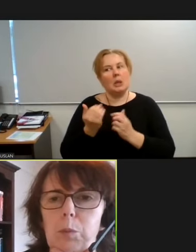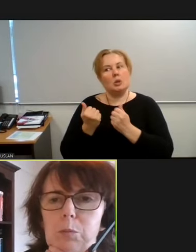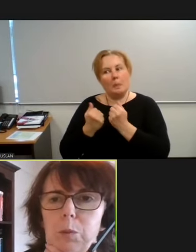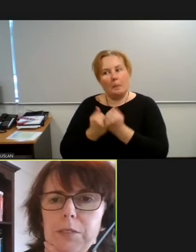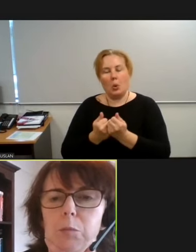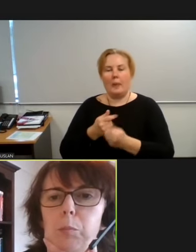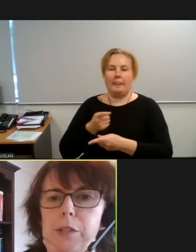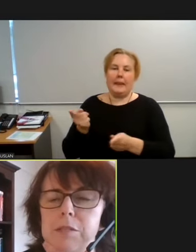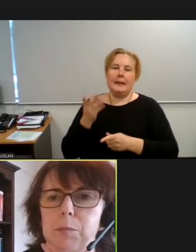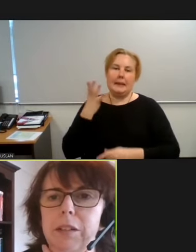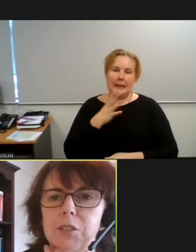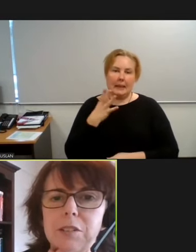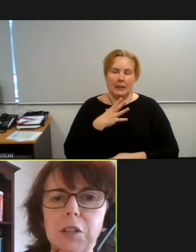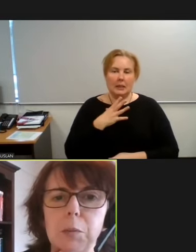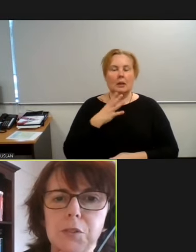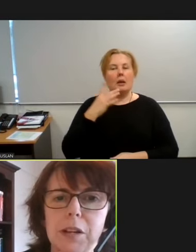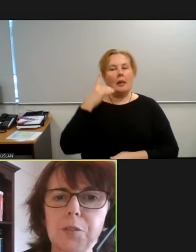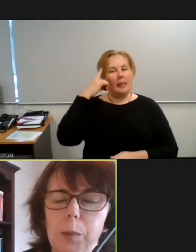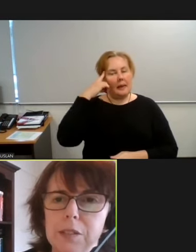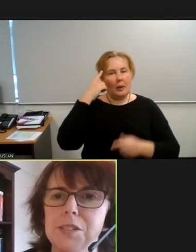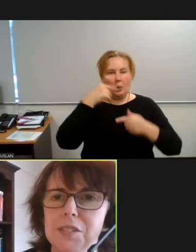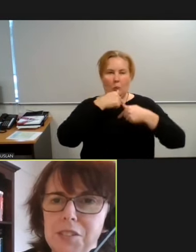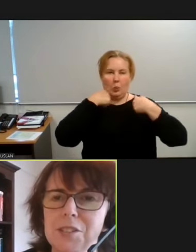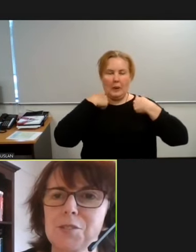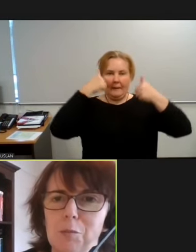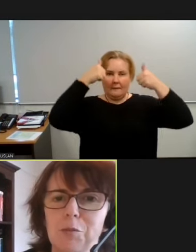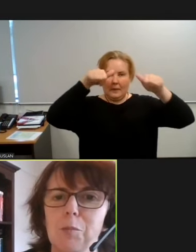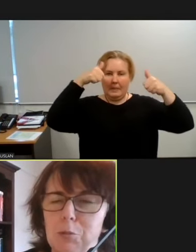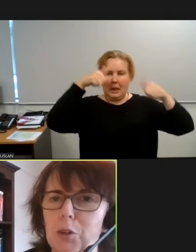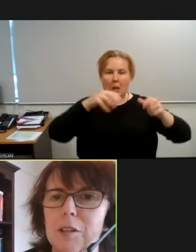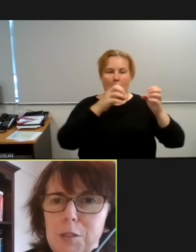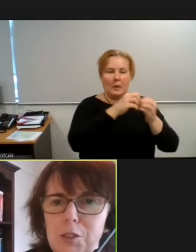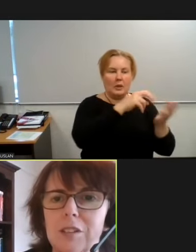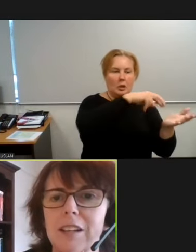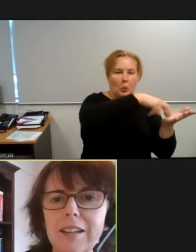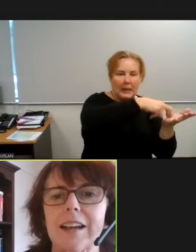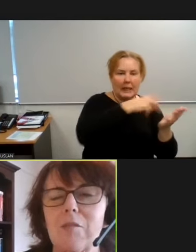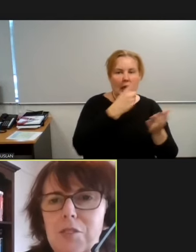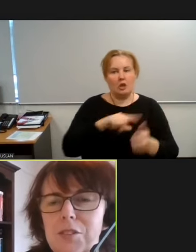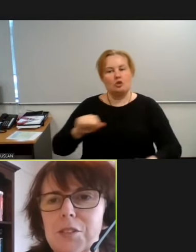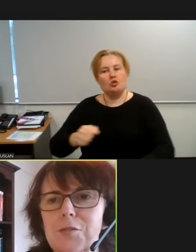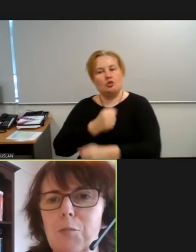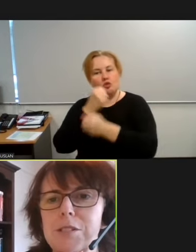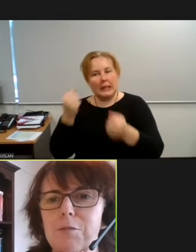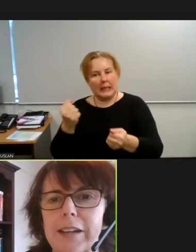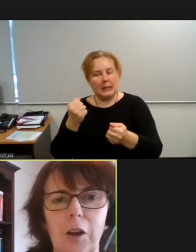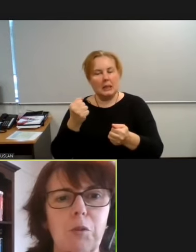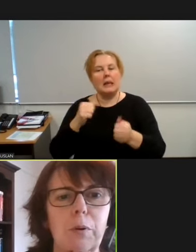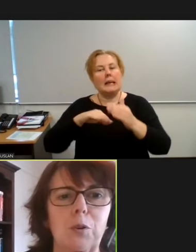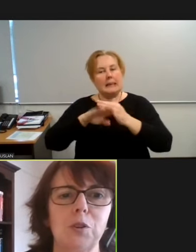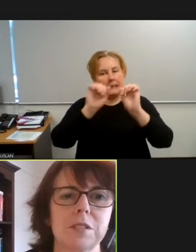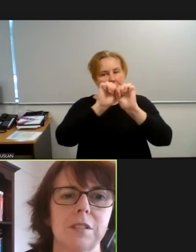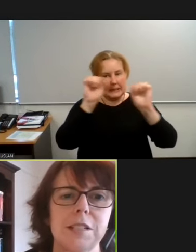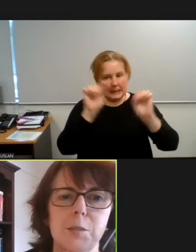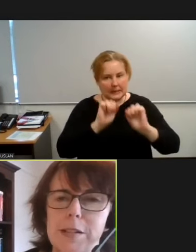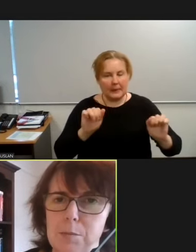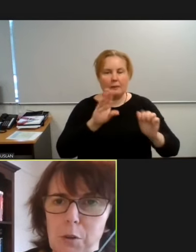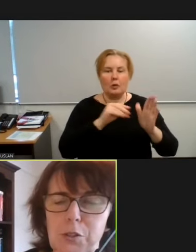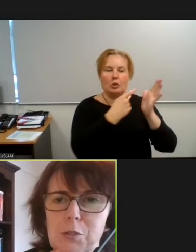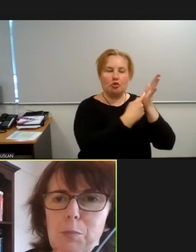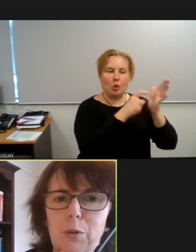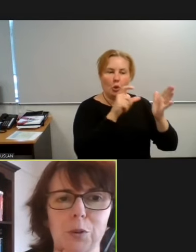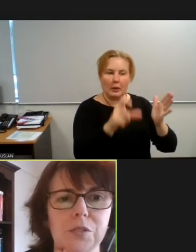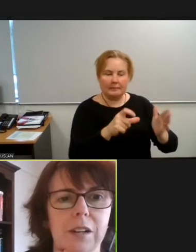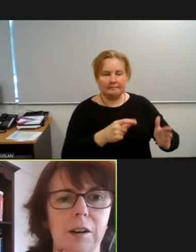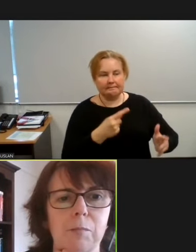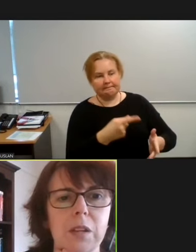mean, I think we're pretty familiar generally with the strengths and weaknesses in the system from the Royal Commission evidence, from recent VAGO reports and the independent